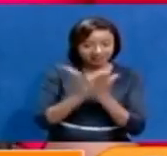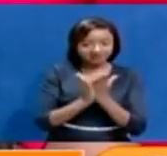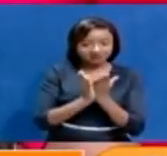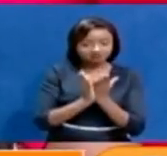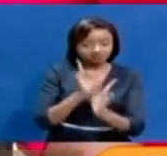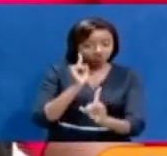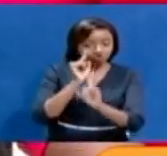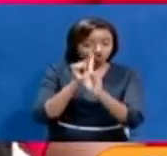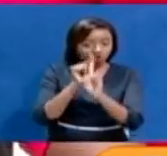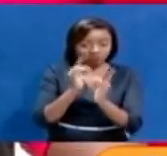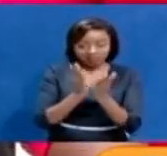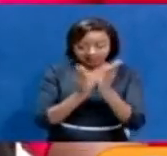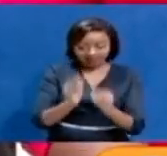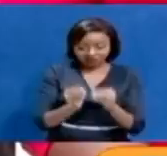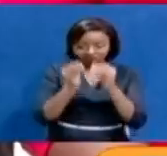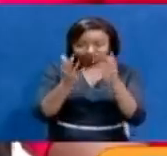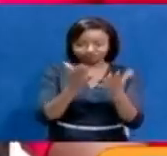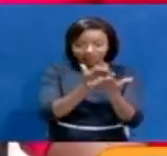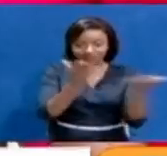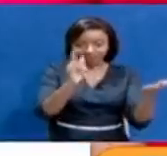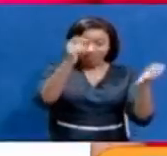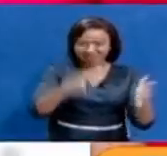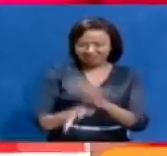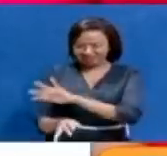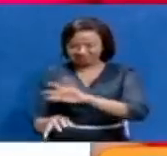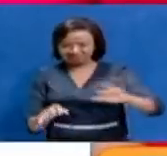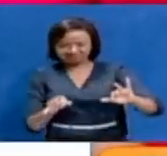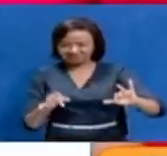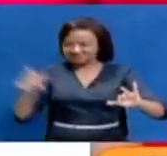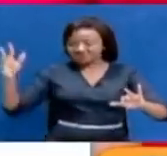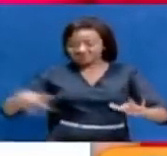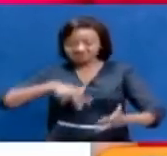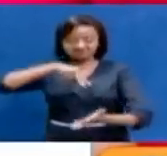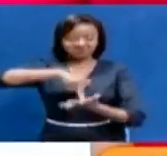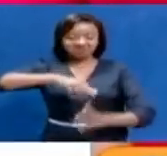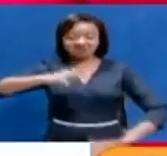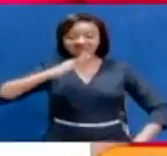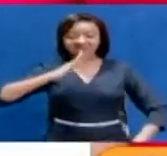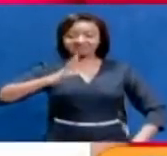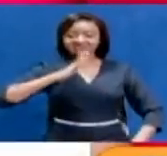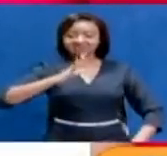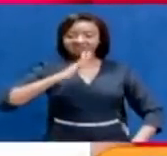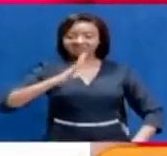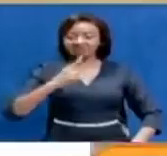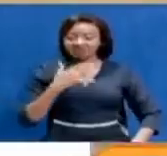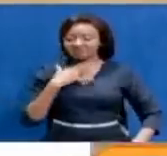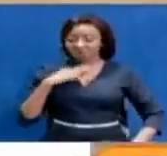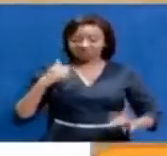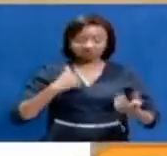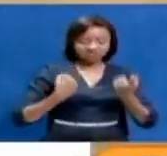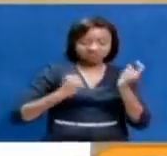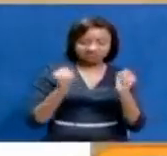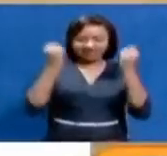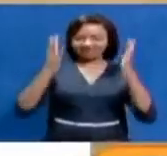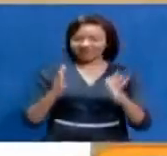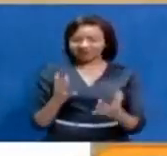Kenya, not grandstanding and playing to the gallery for hero status. Now, this did